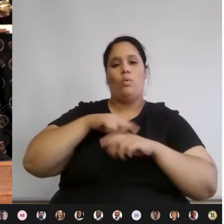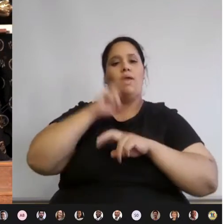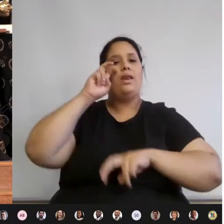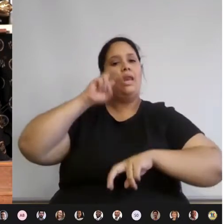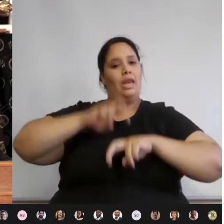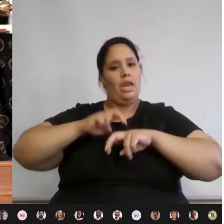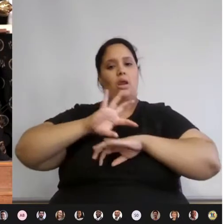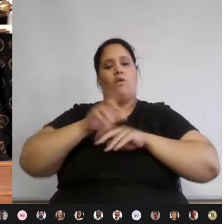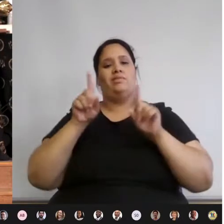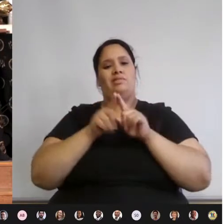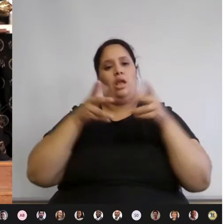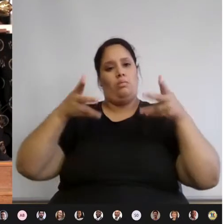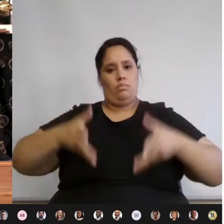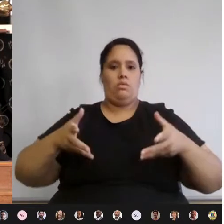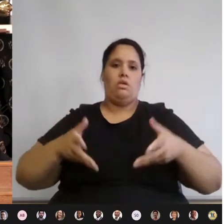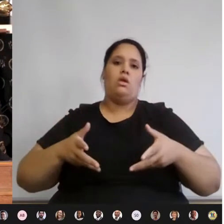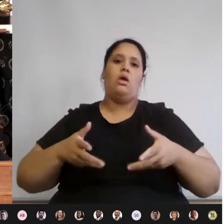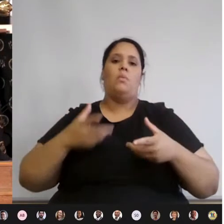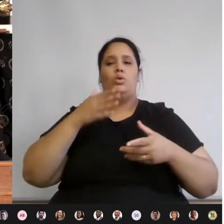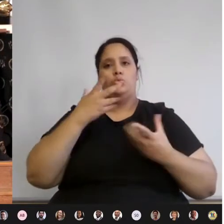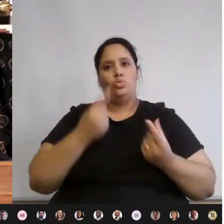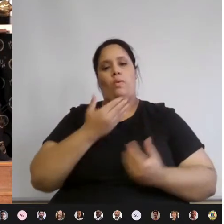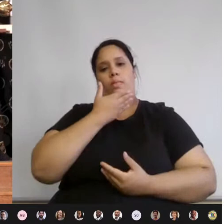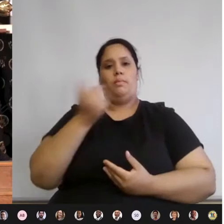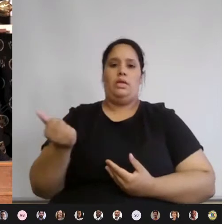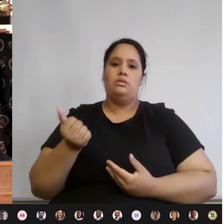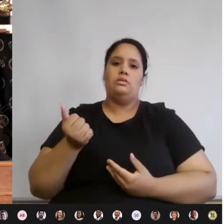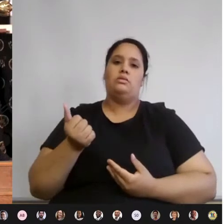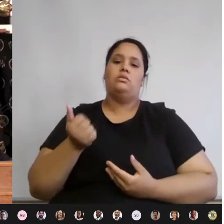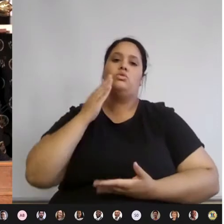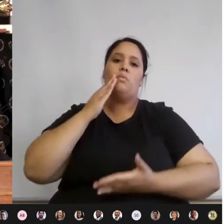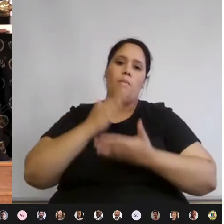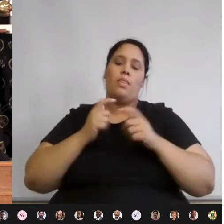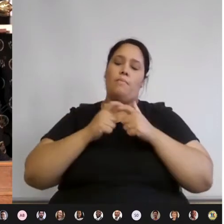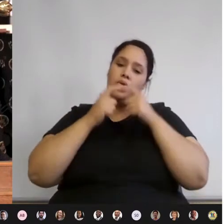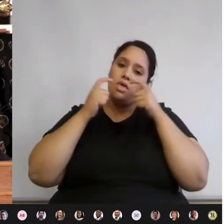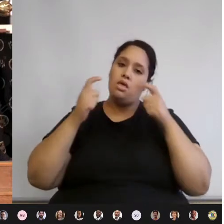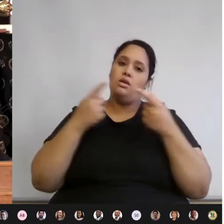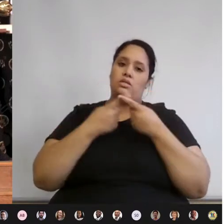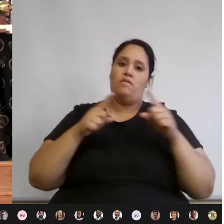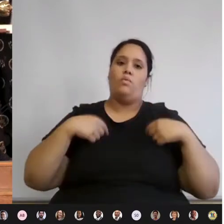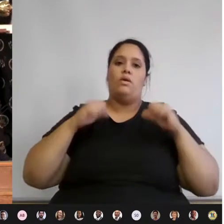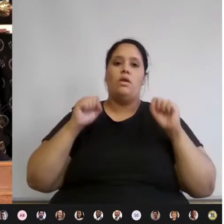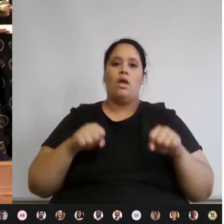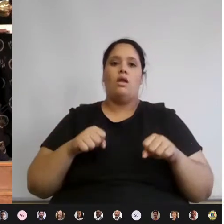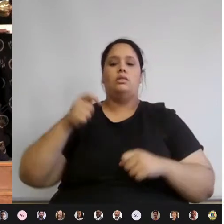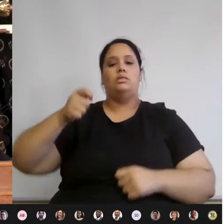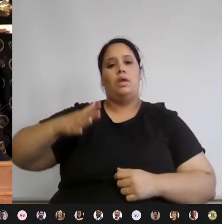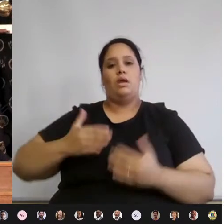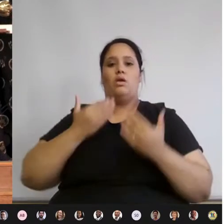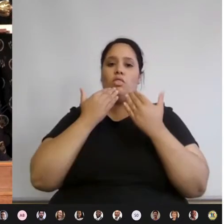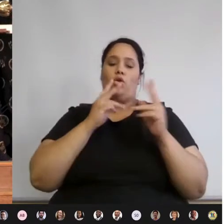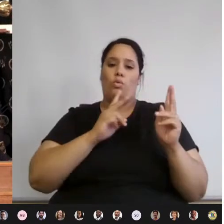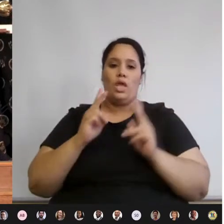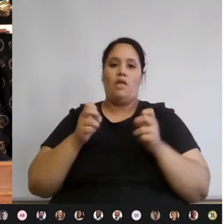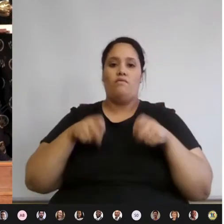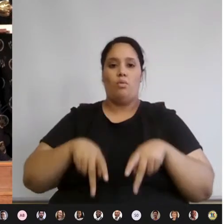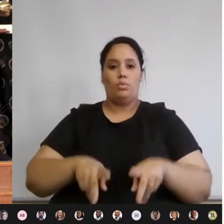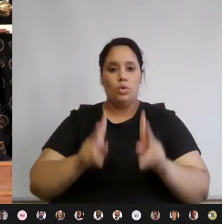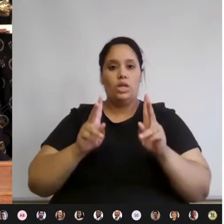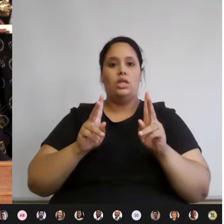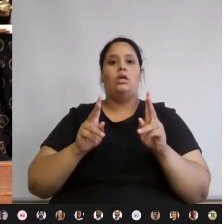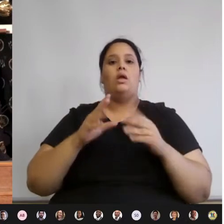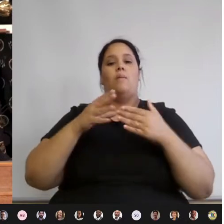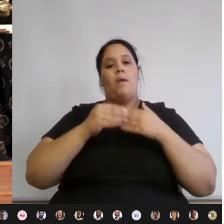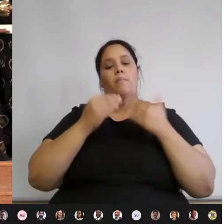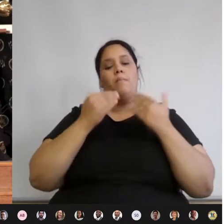like ours to be doing its absolute best in making the biggest difference that we can. Mr. Speaker, thank you once again for the opportunity. Members,